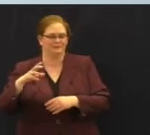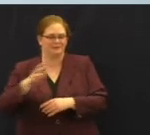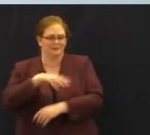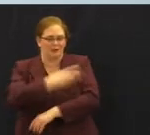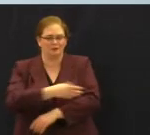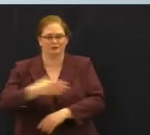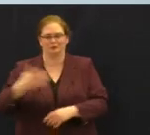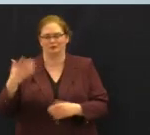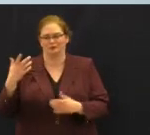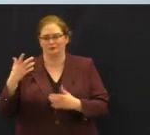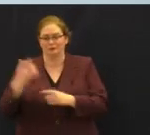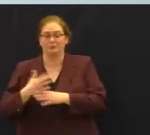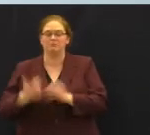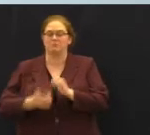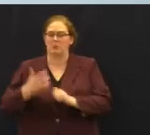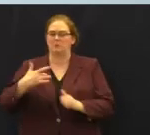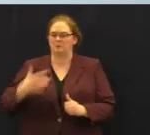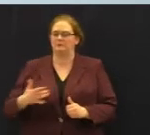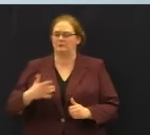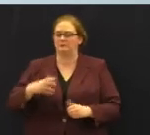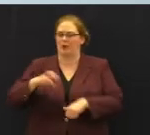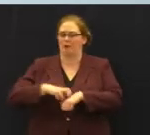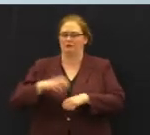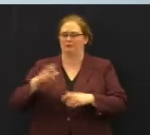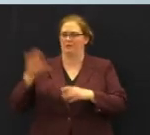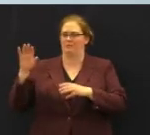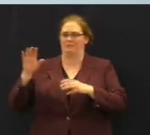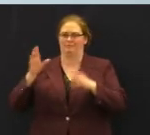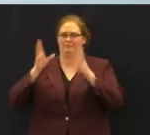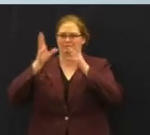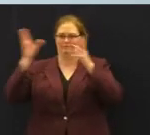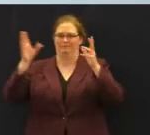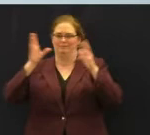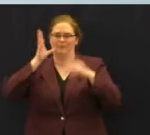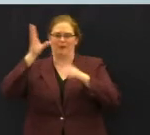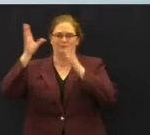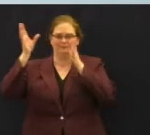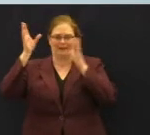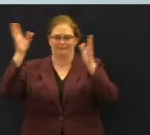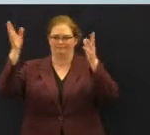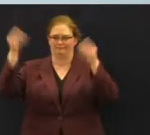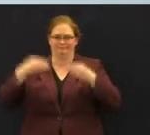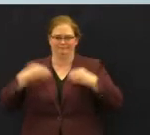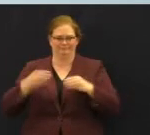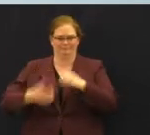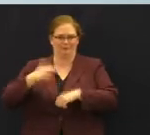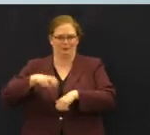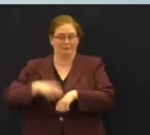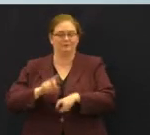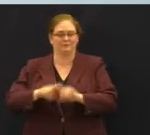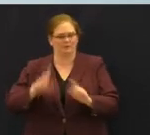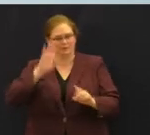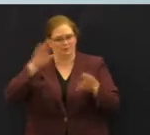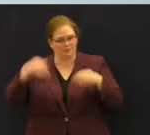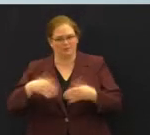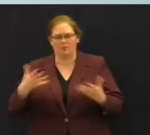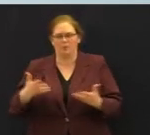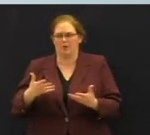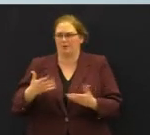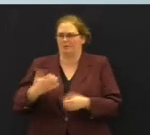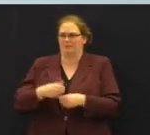my background is Irish on both sides of my family. And we always focus, of course, on what it means to be Irish here in